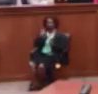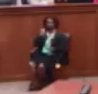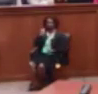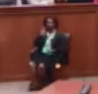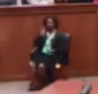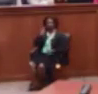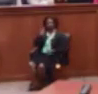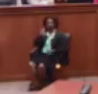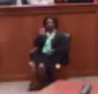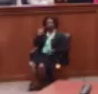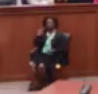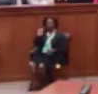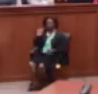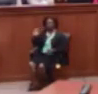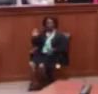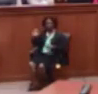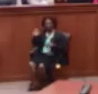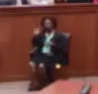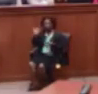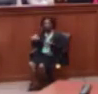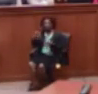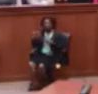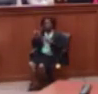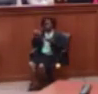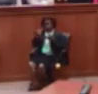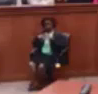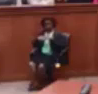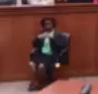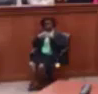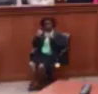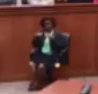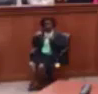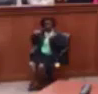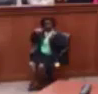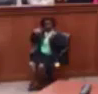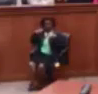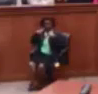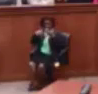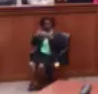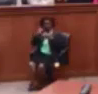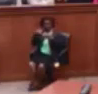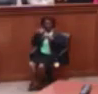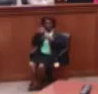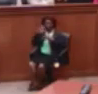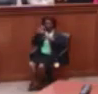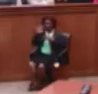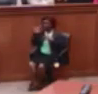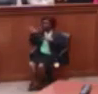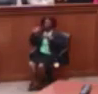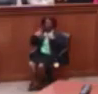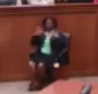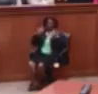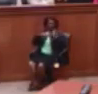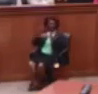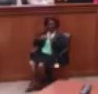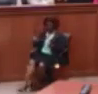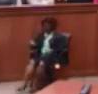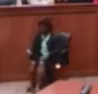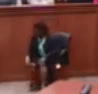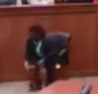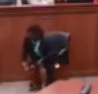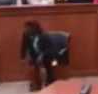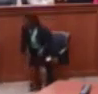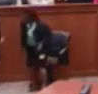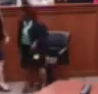EBR-CTEC. Yes, ma'am. Thank you. Can you hear me? Why don't you start by explaining all those initials? I'm with the East Baton Rouge